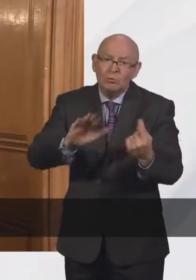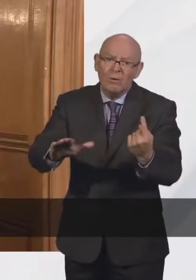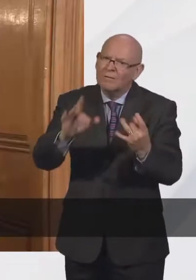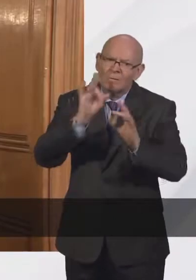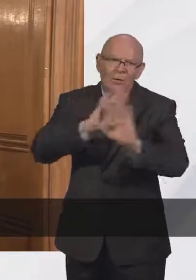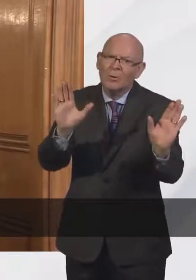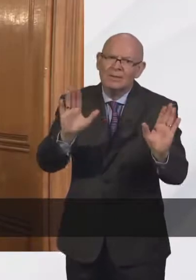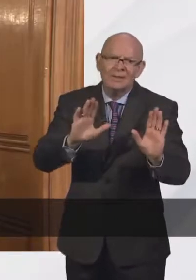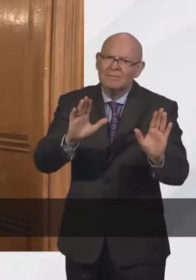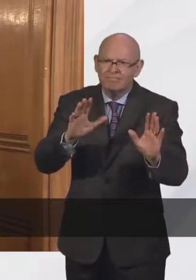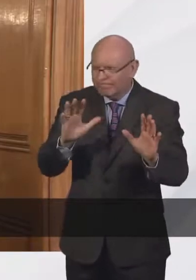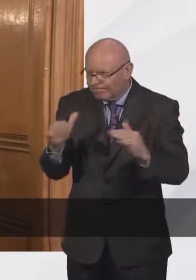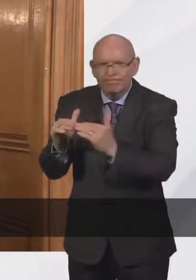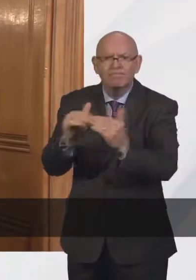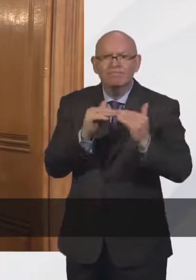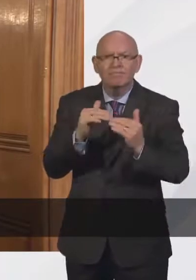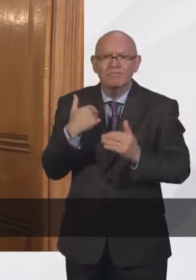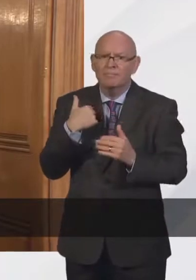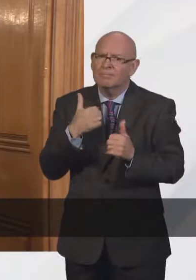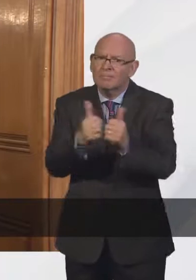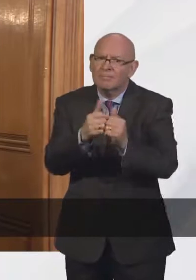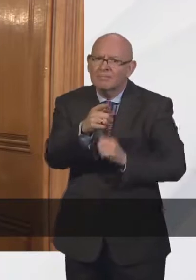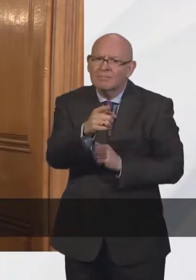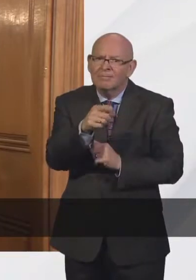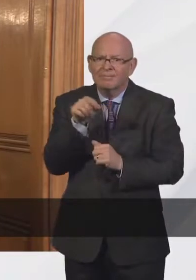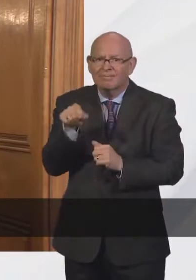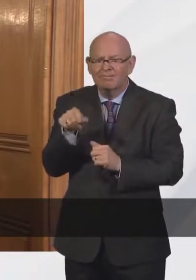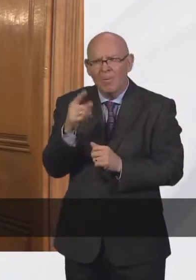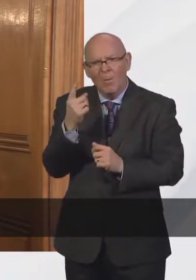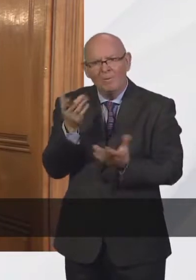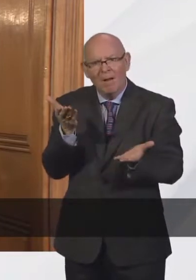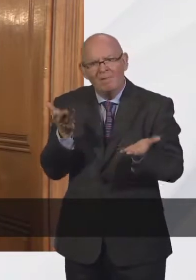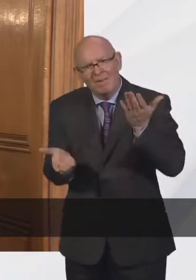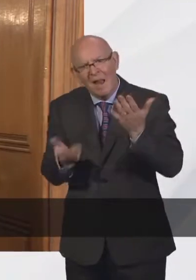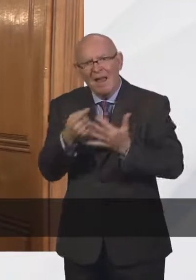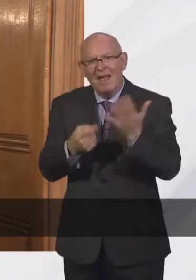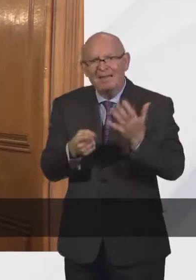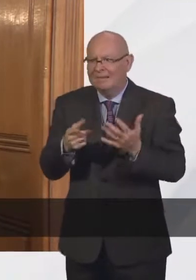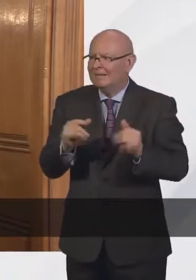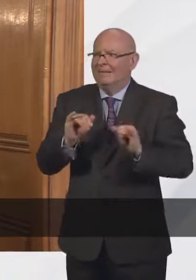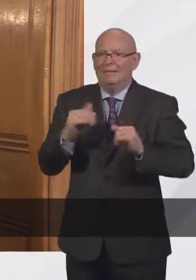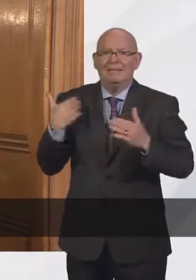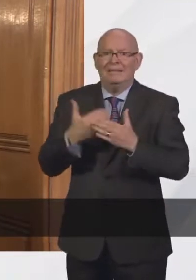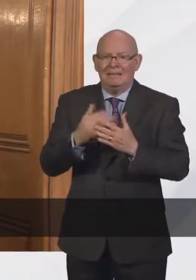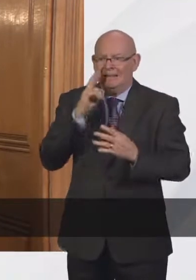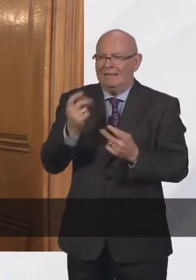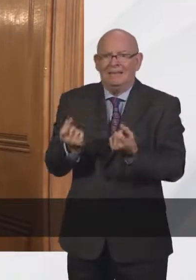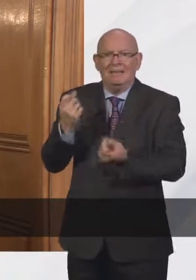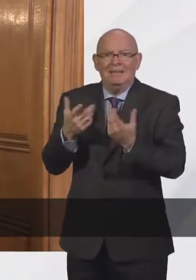certain communities, certain groups of people. Well, if you want to continue watching this